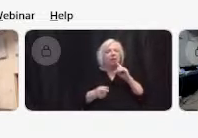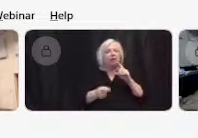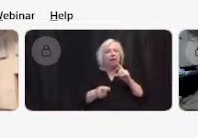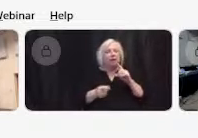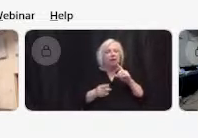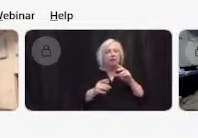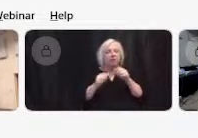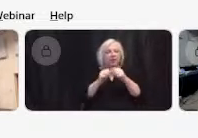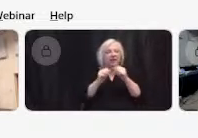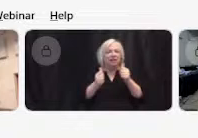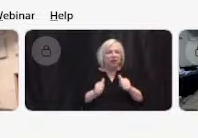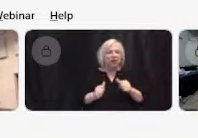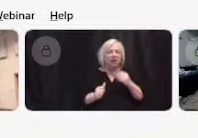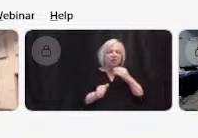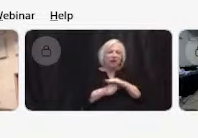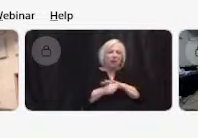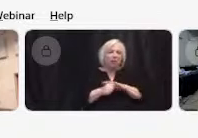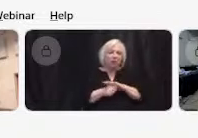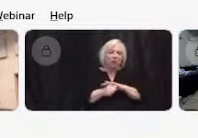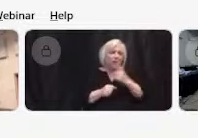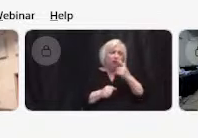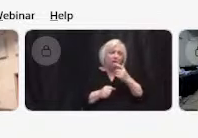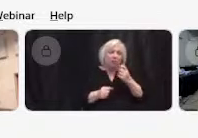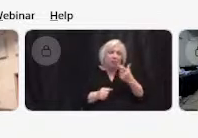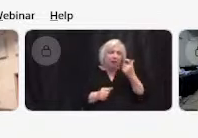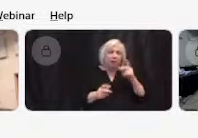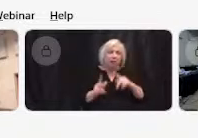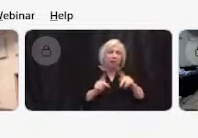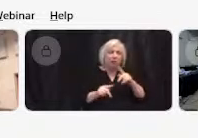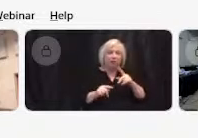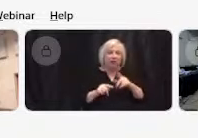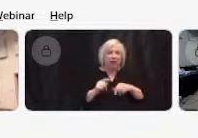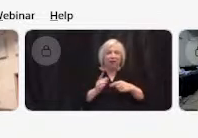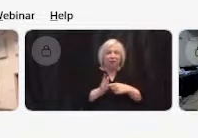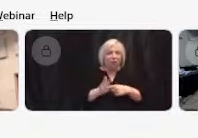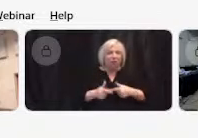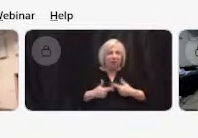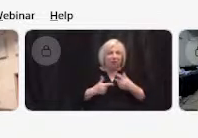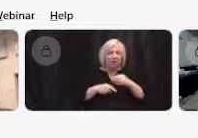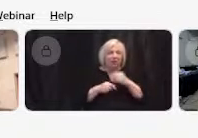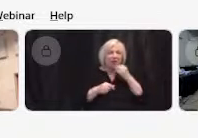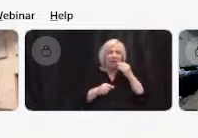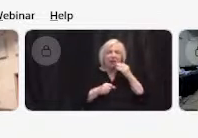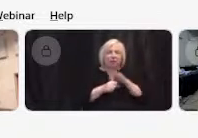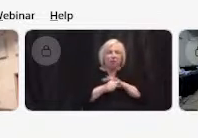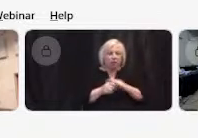individuals being able to afford a home in this neighborhood. Number 5, loss